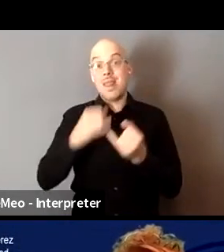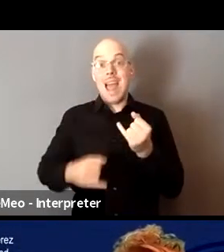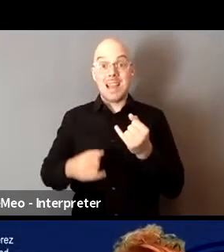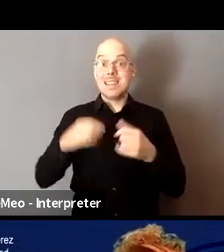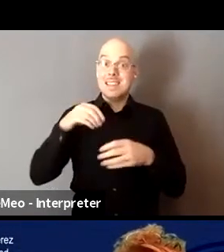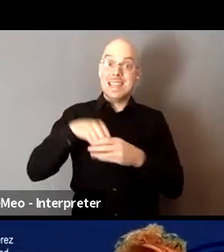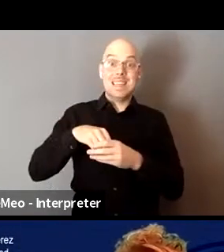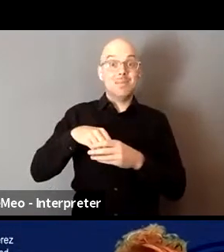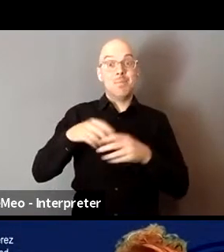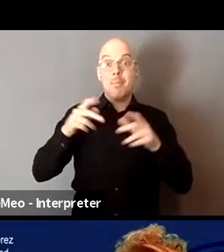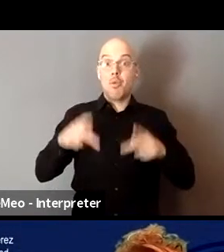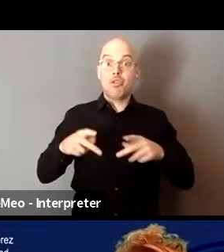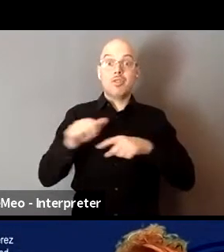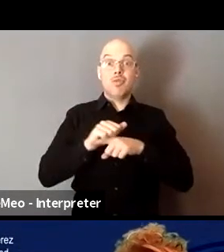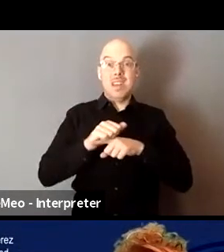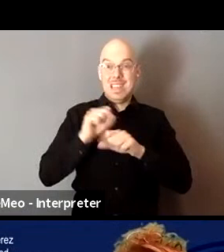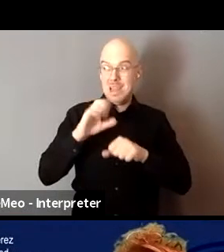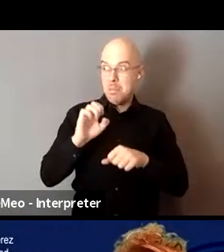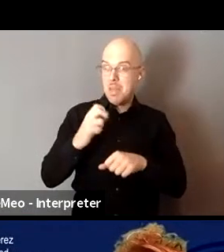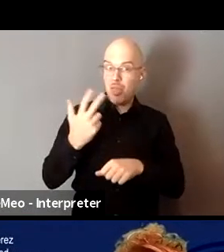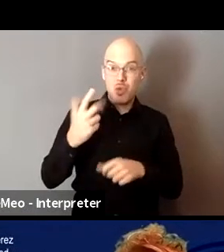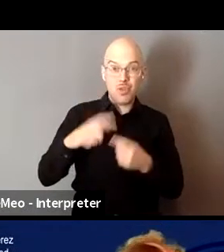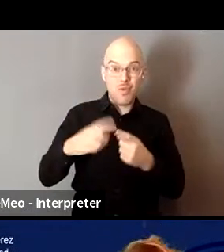as 3 to 4 years. Is that correct, Jeff?